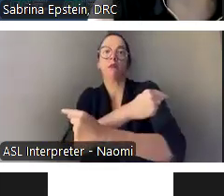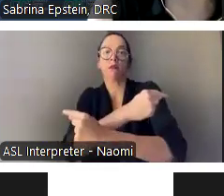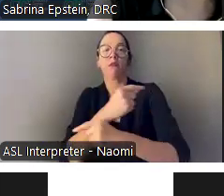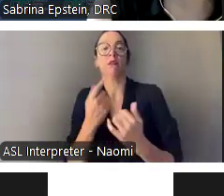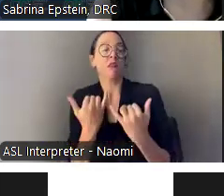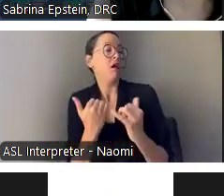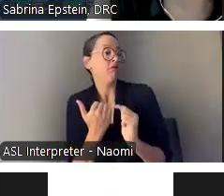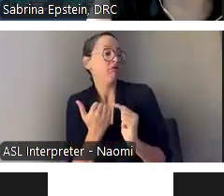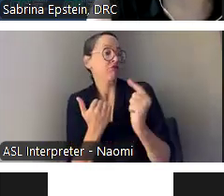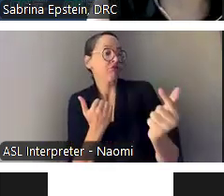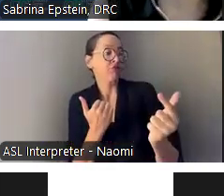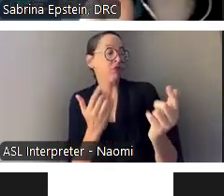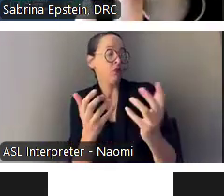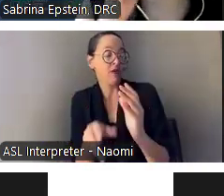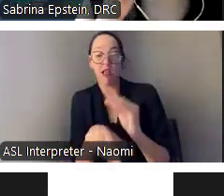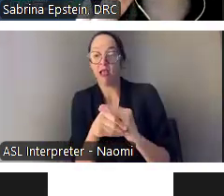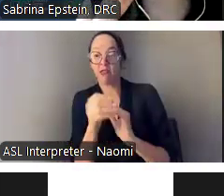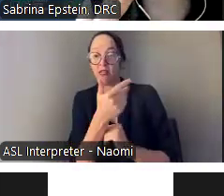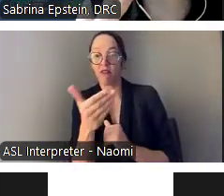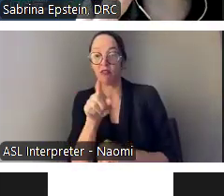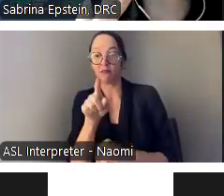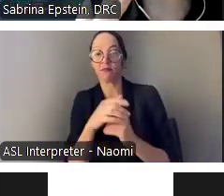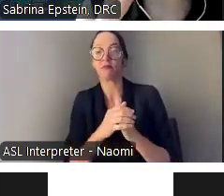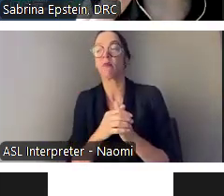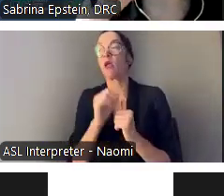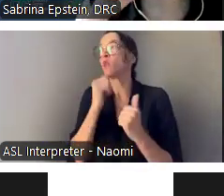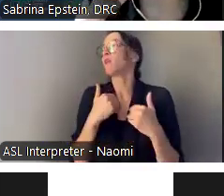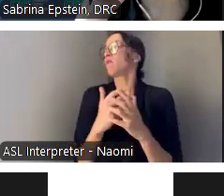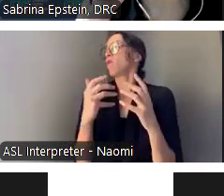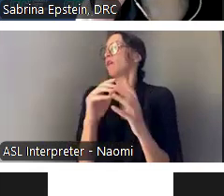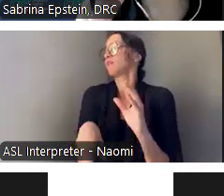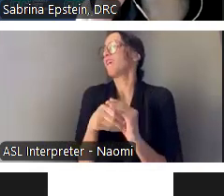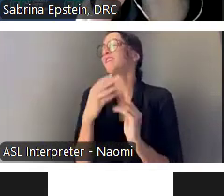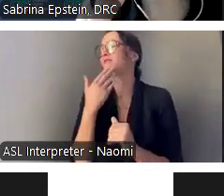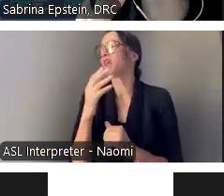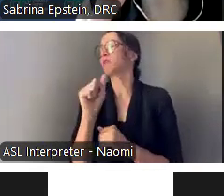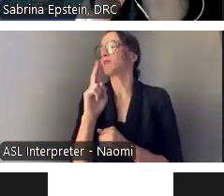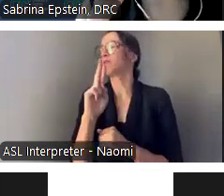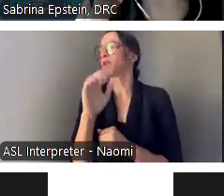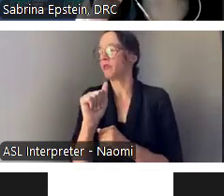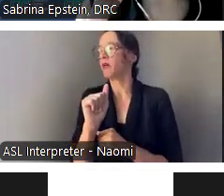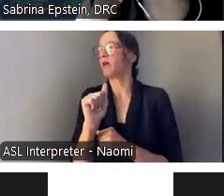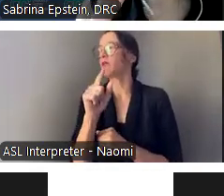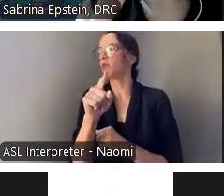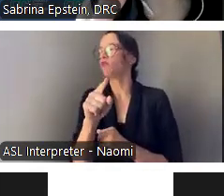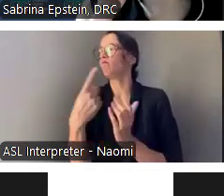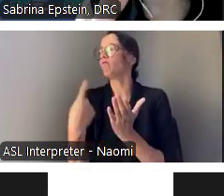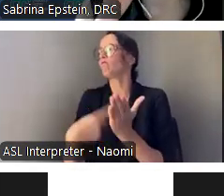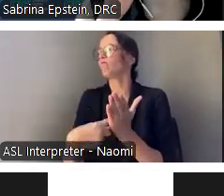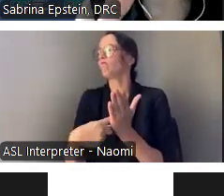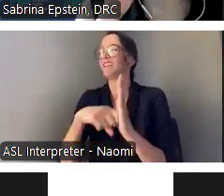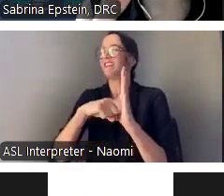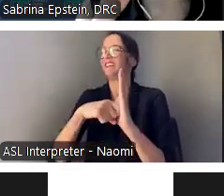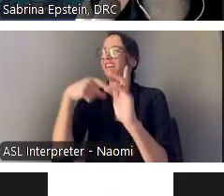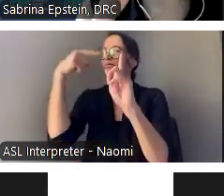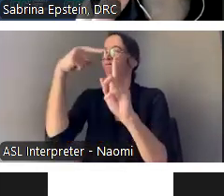Not too much. Thank you, Sabrina. You did a great job touching on the key points. I think it's just, again, reinforcing, the